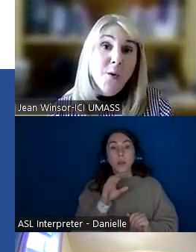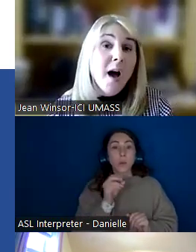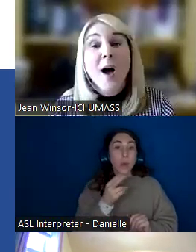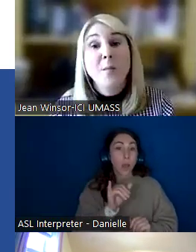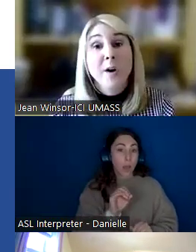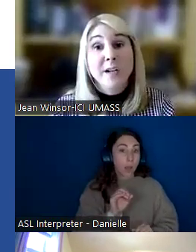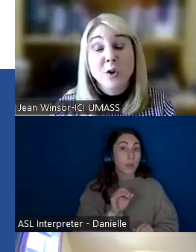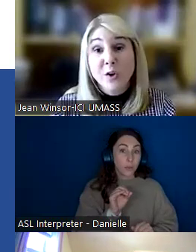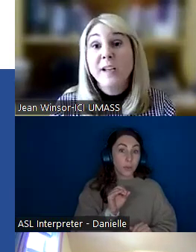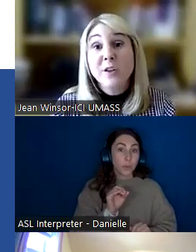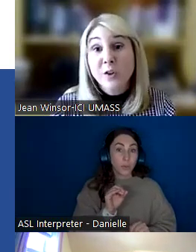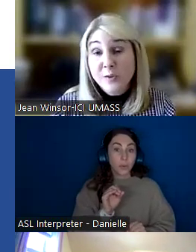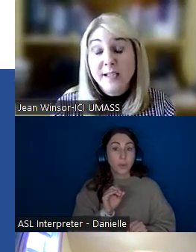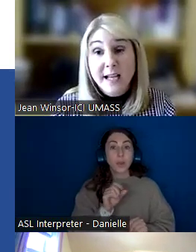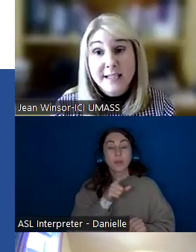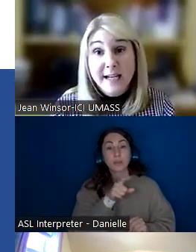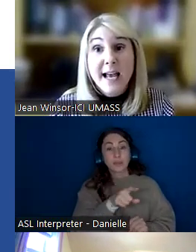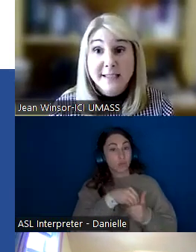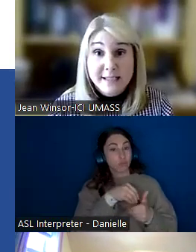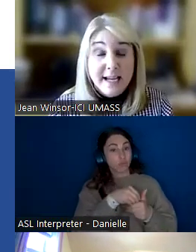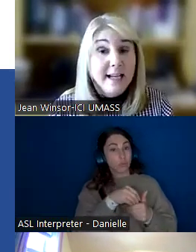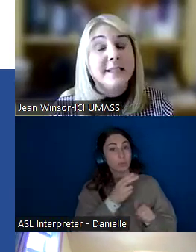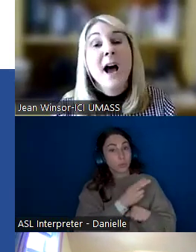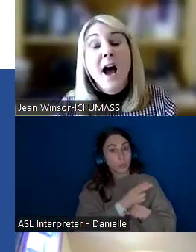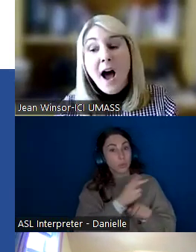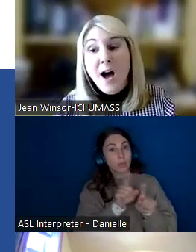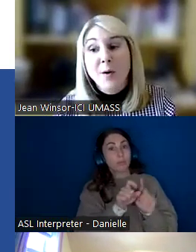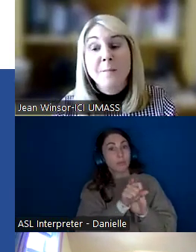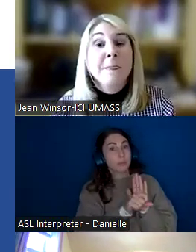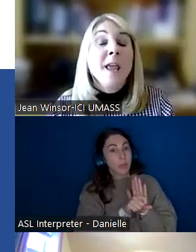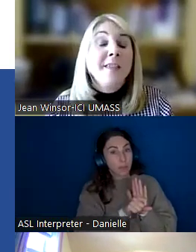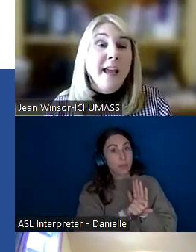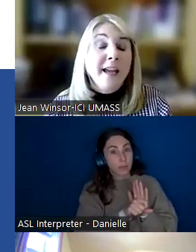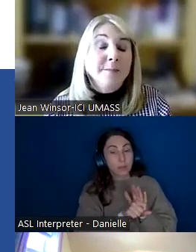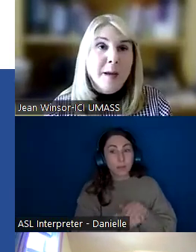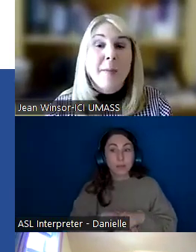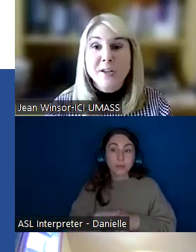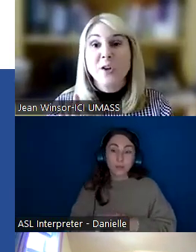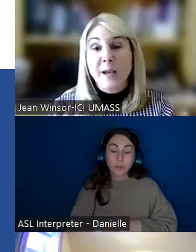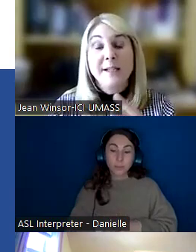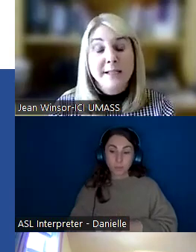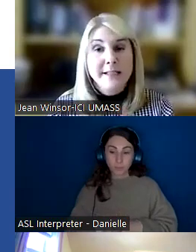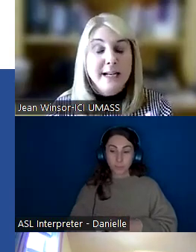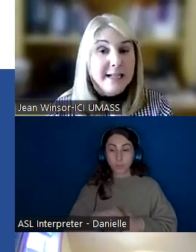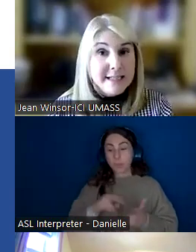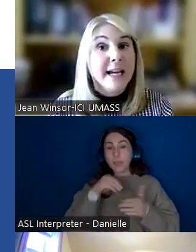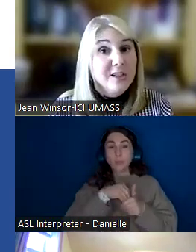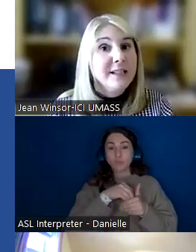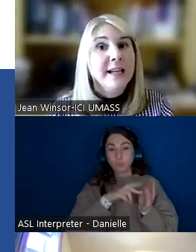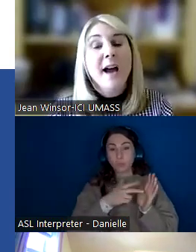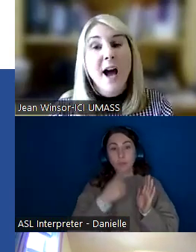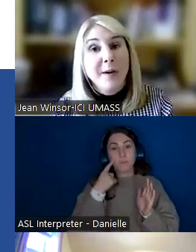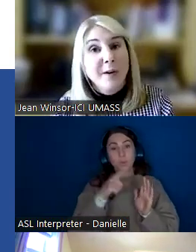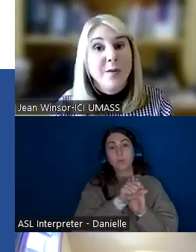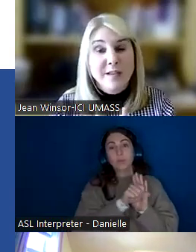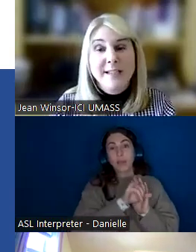Ohio, where internally they're using that data as a state. and by internally, I mean to the state IDD